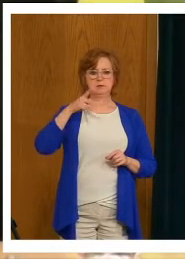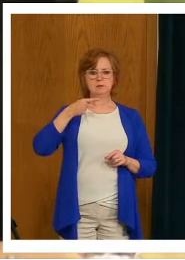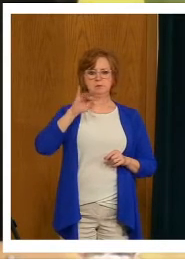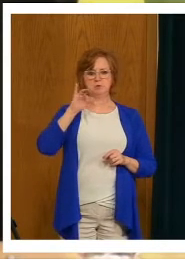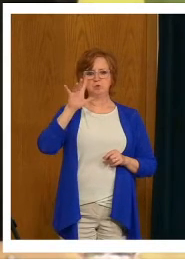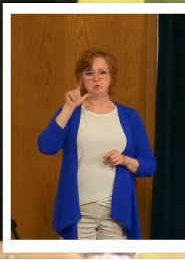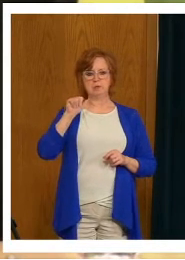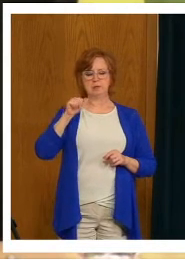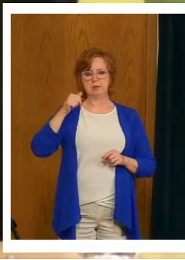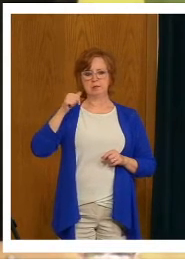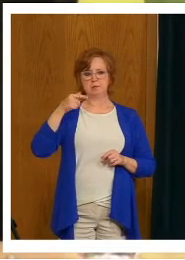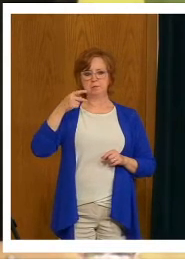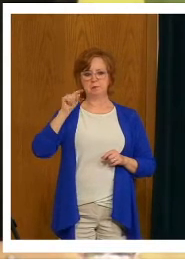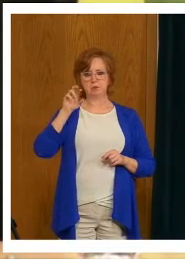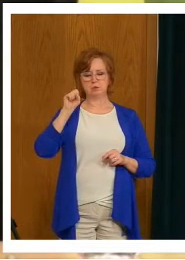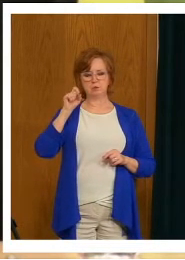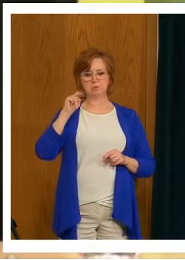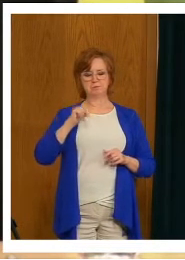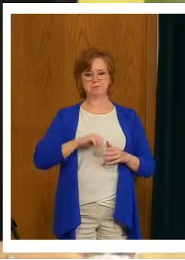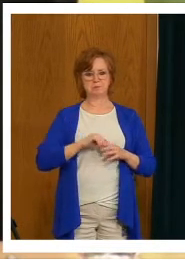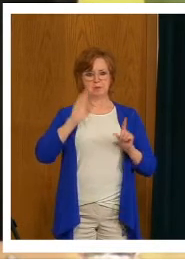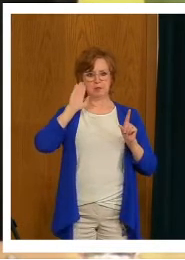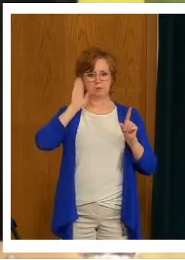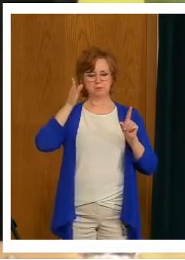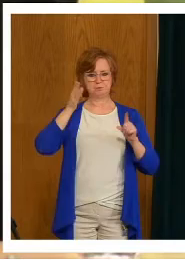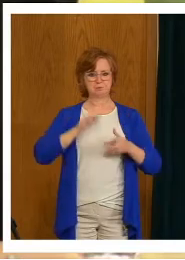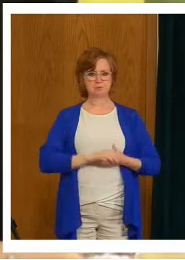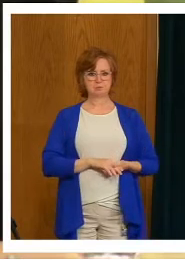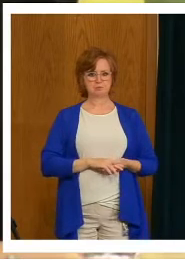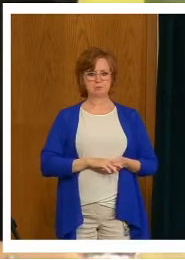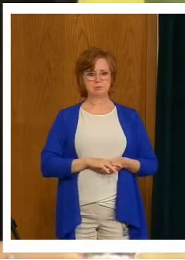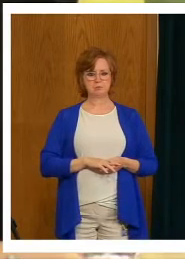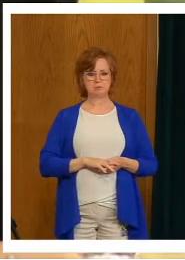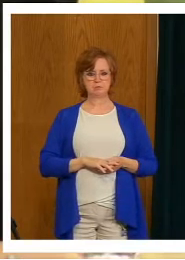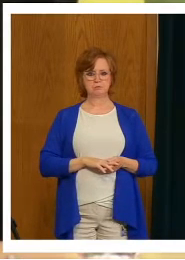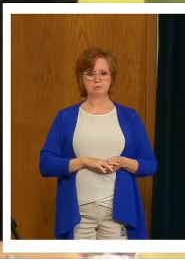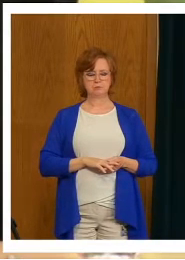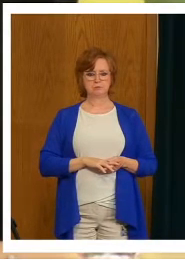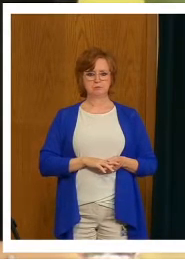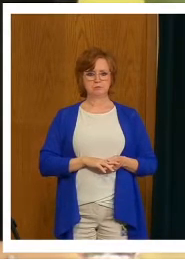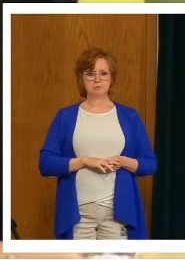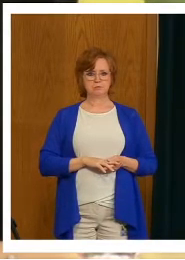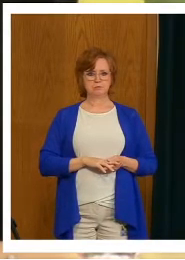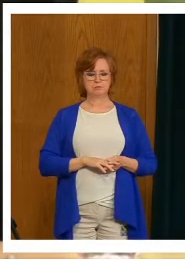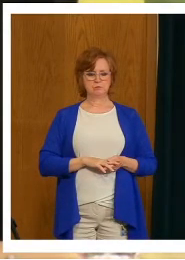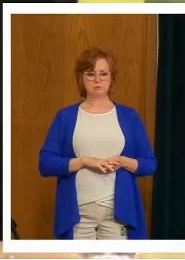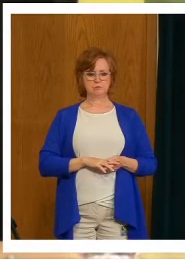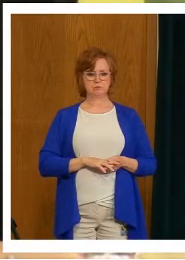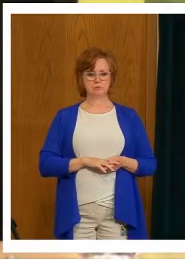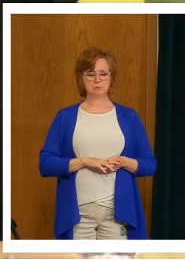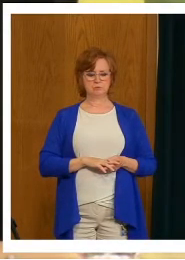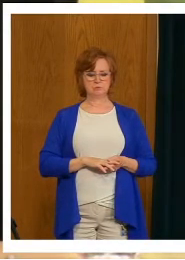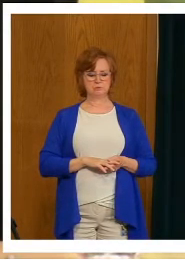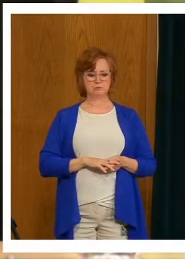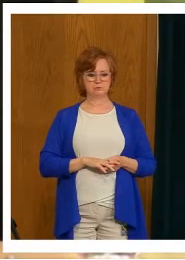Press. Yes, hello. I saw that